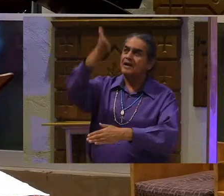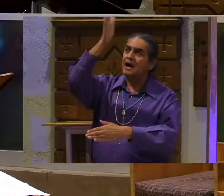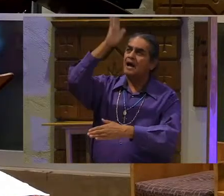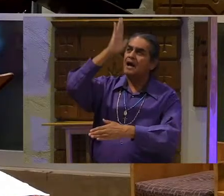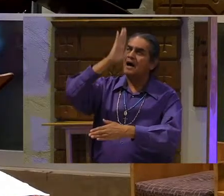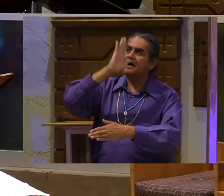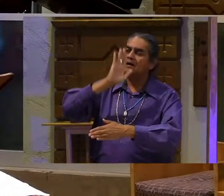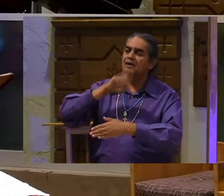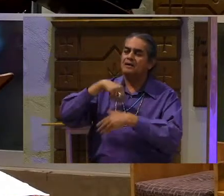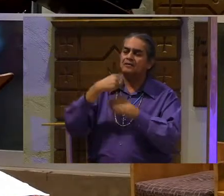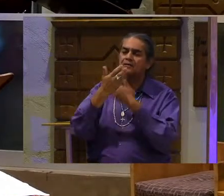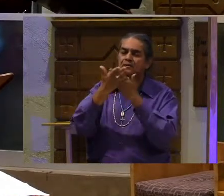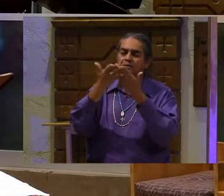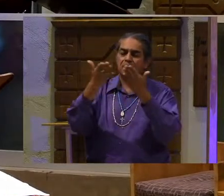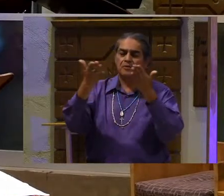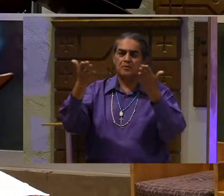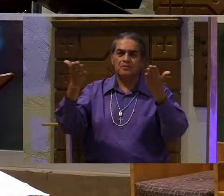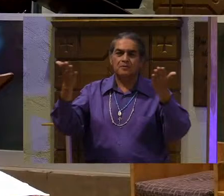power, God.